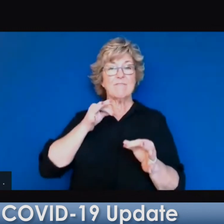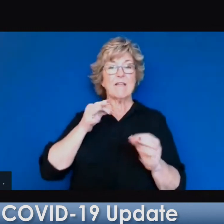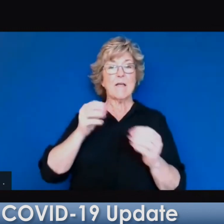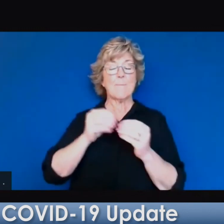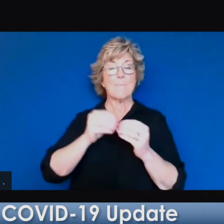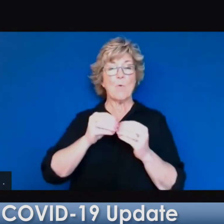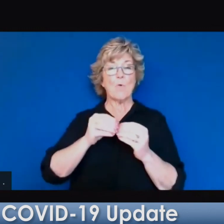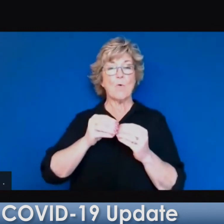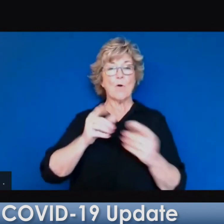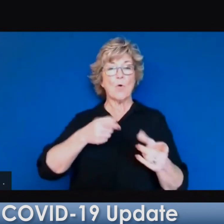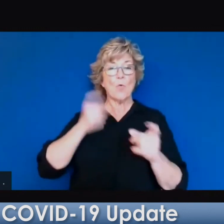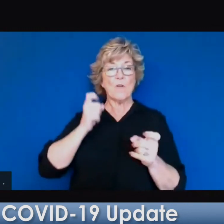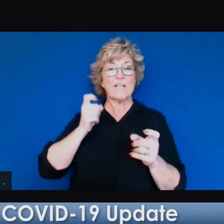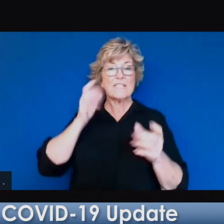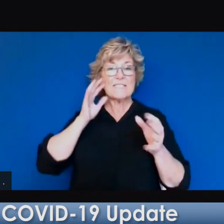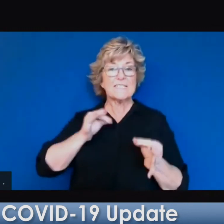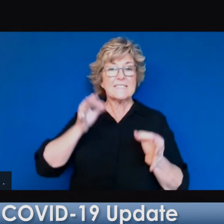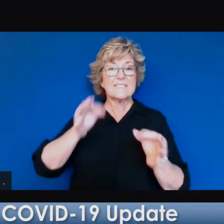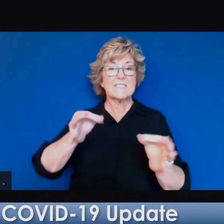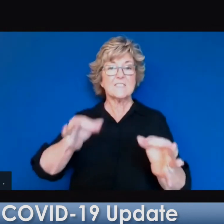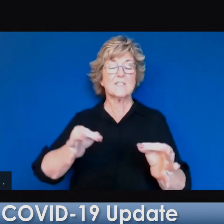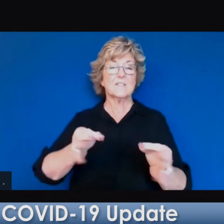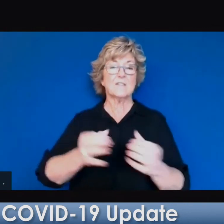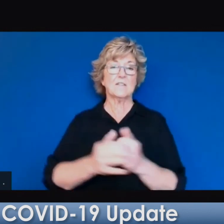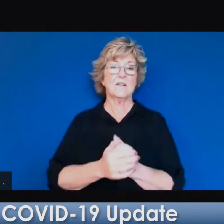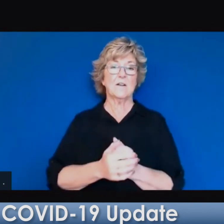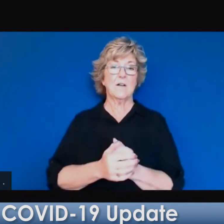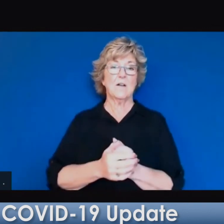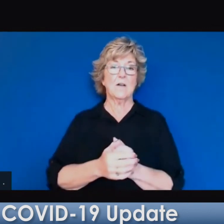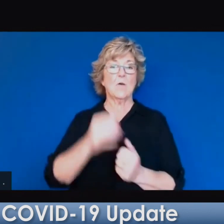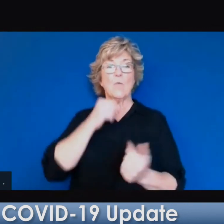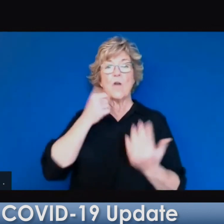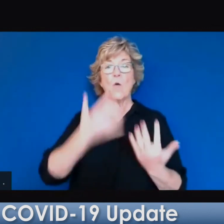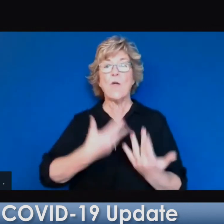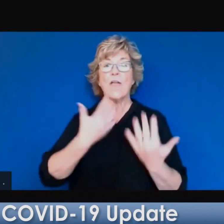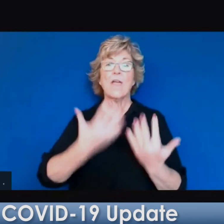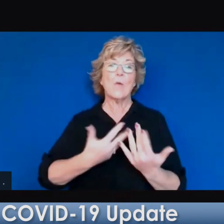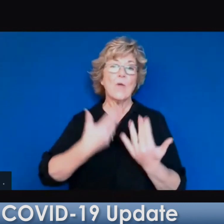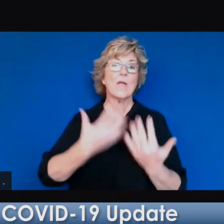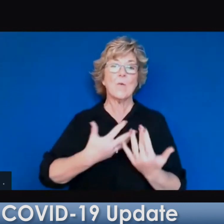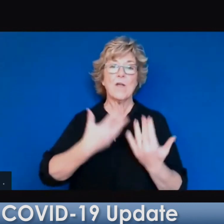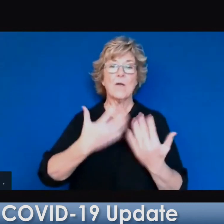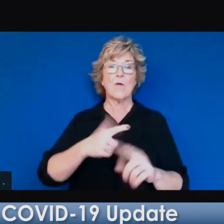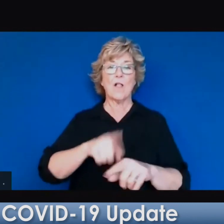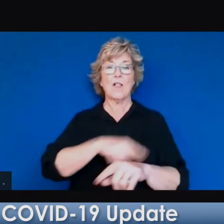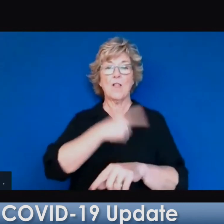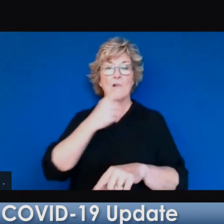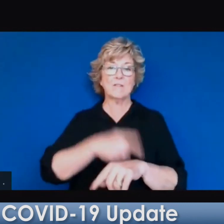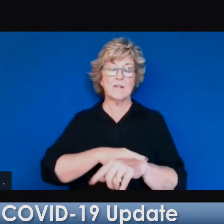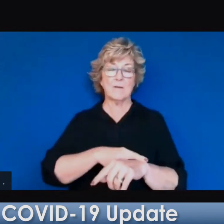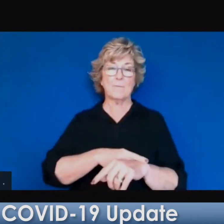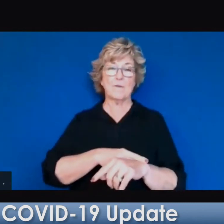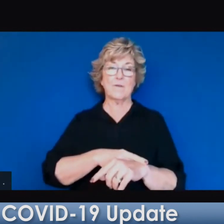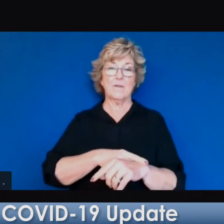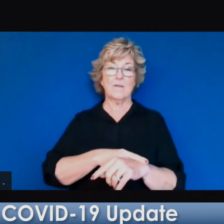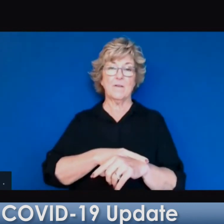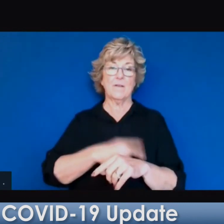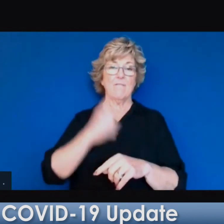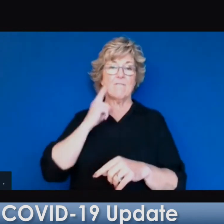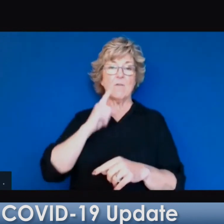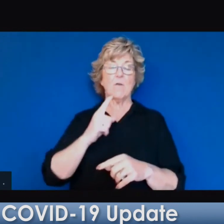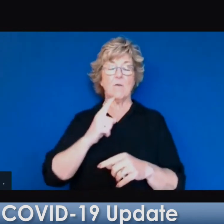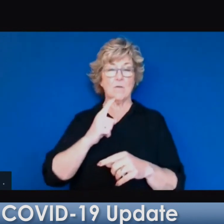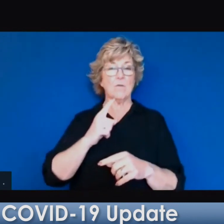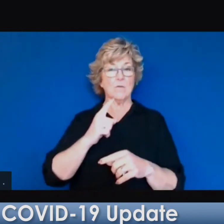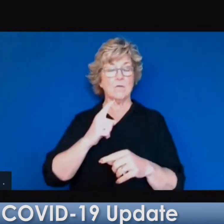pointed movement so we're not waiting months and months and months for the traditional legislative cycle, meaning we hope to take some